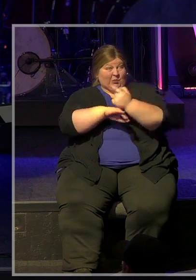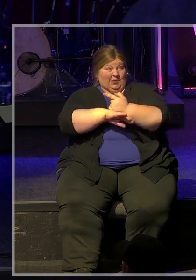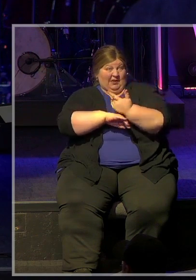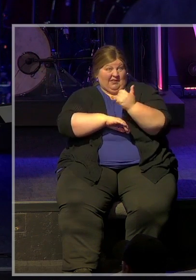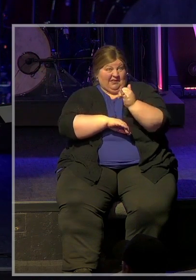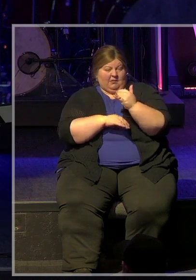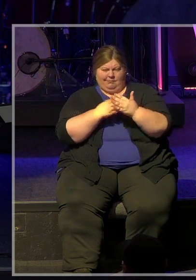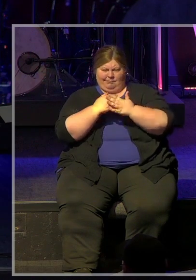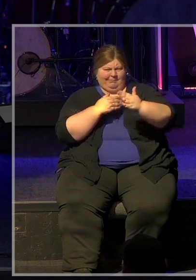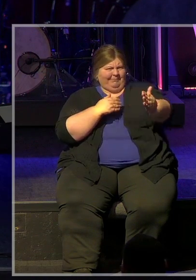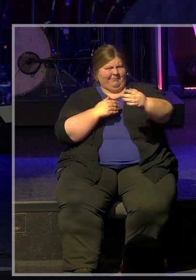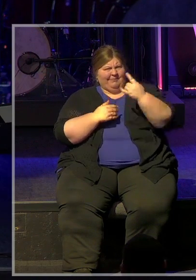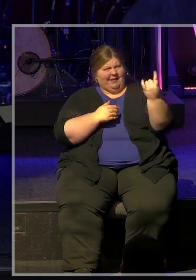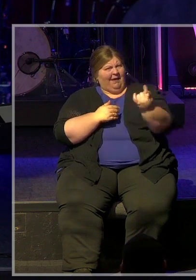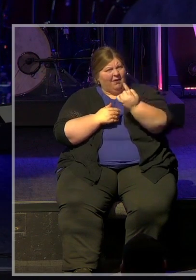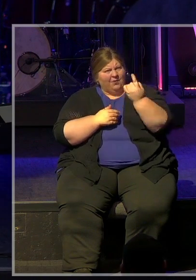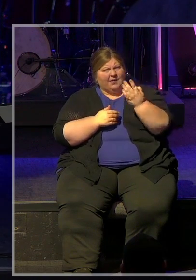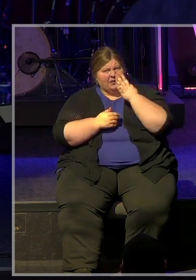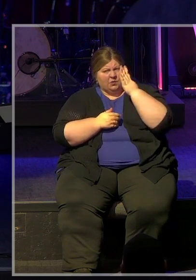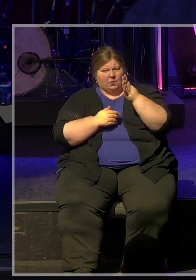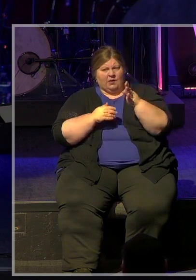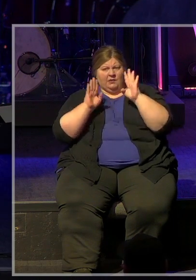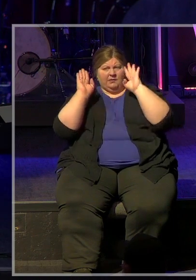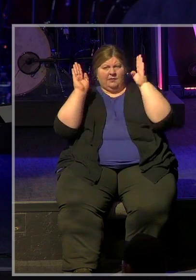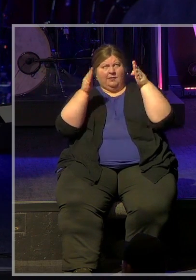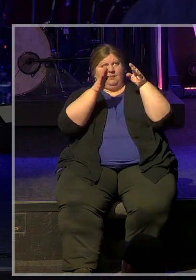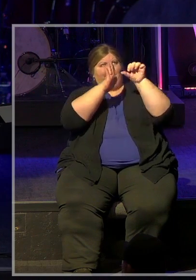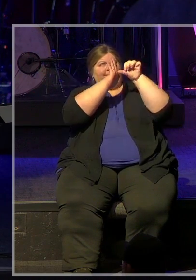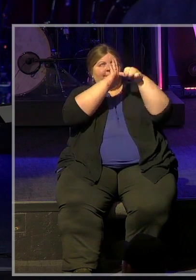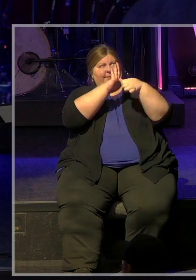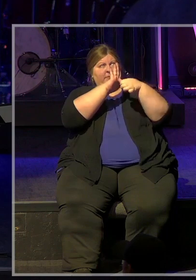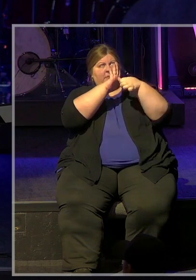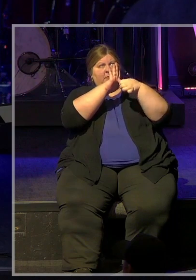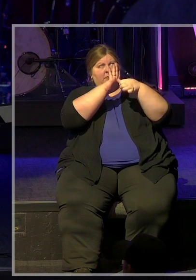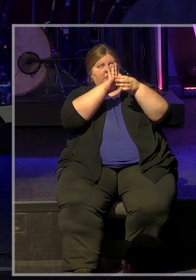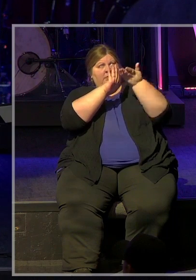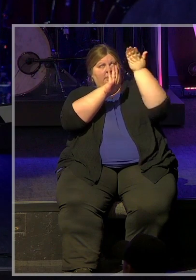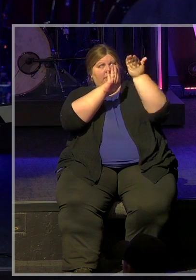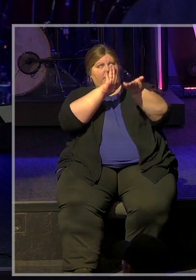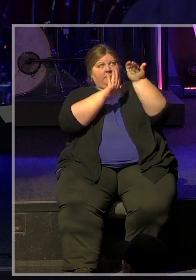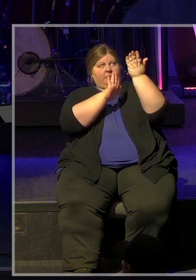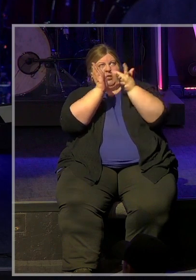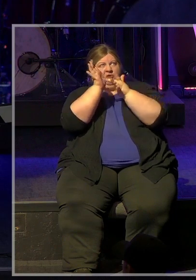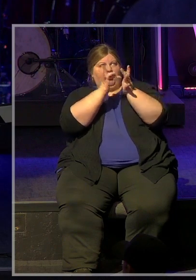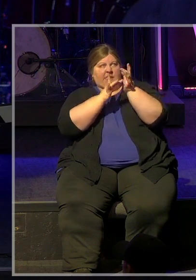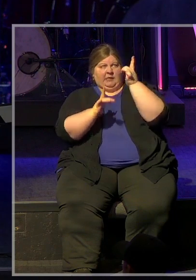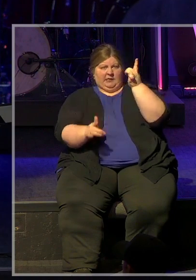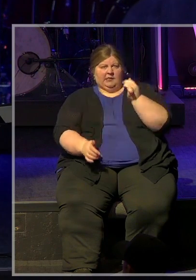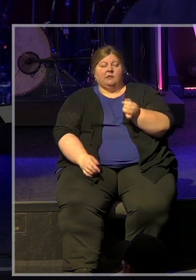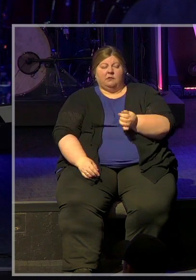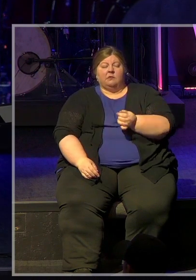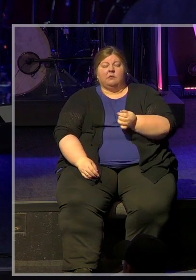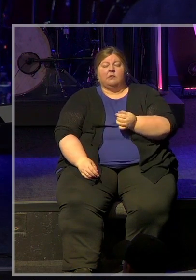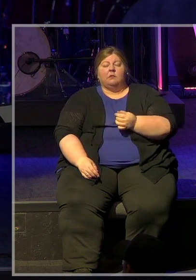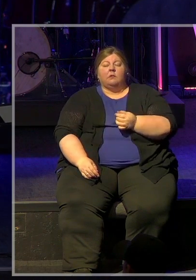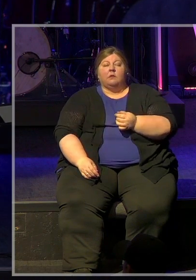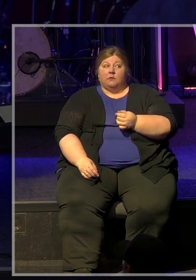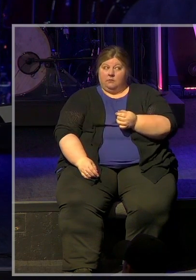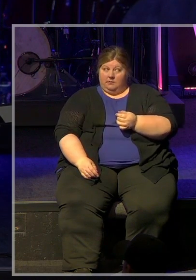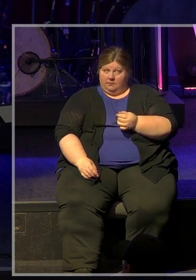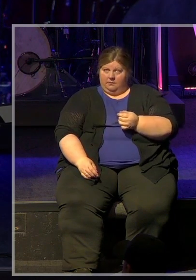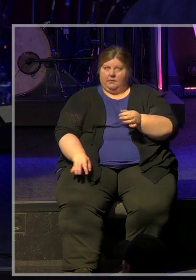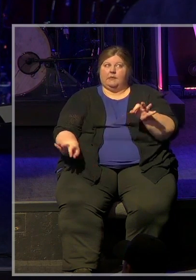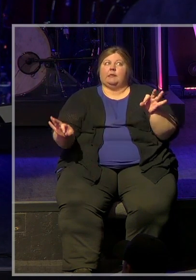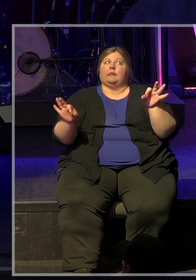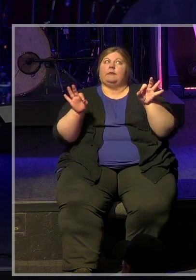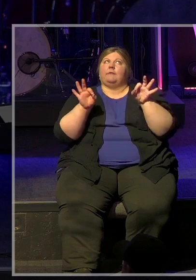how it always will be. It will always point to the person of Jesus. So this is significant.